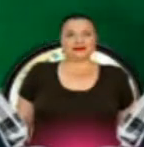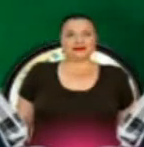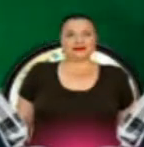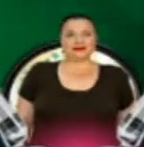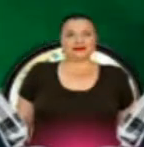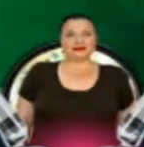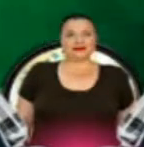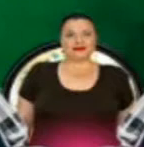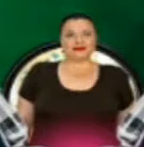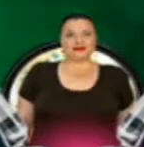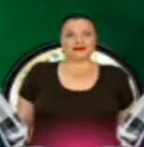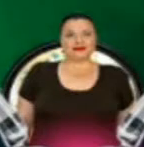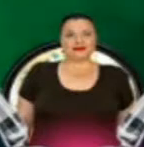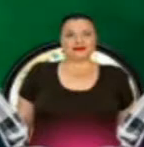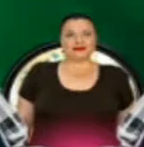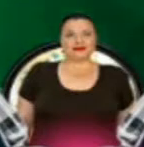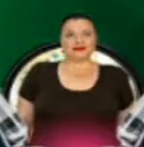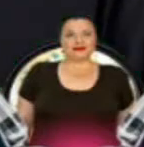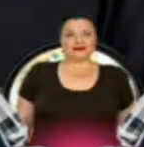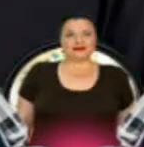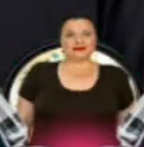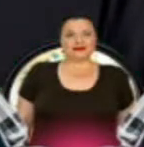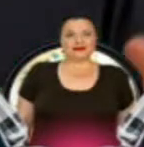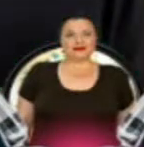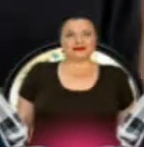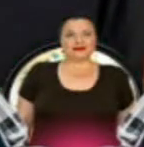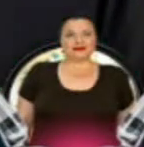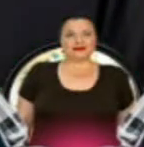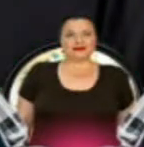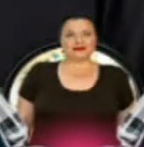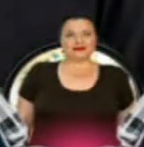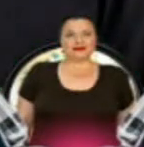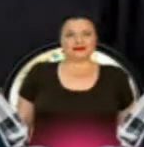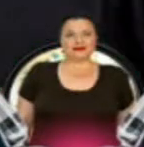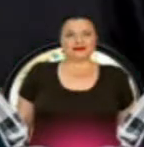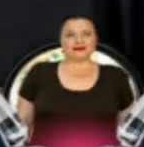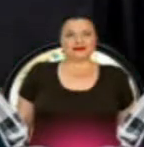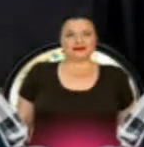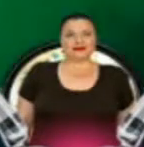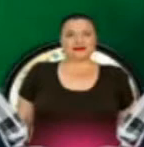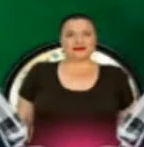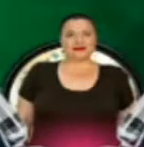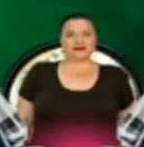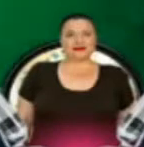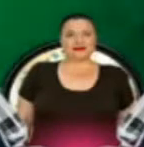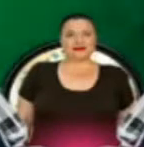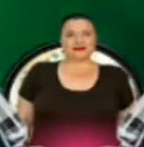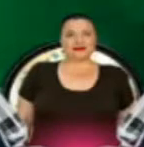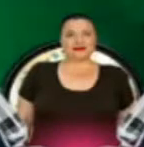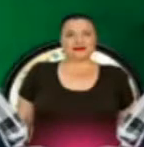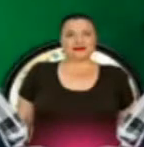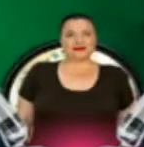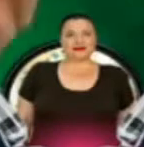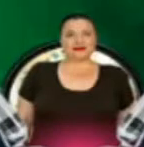movies, hearing things. Smokers are 70% more likely to develop hearing loss than non-smokers. Even worse, development of hearing